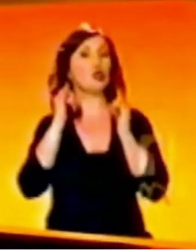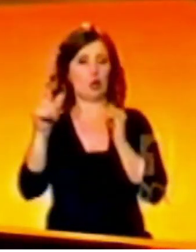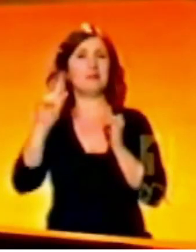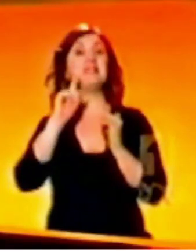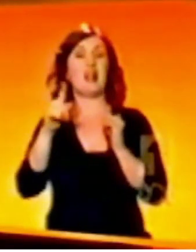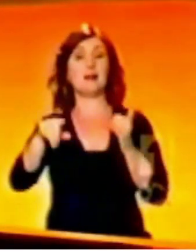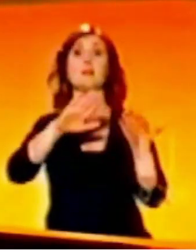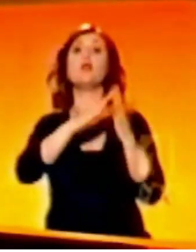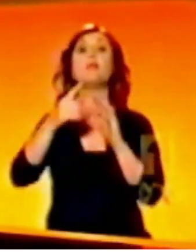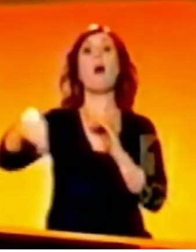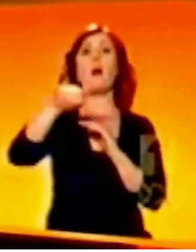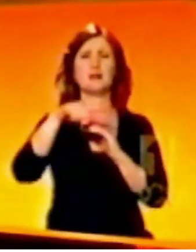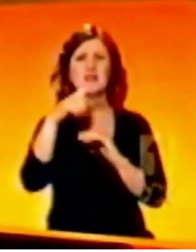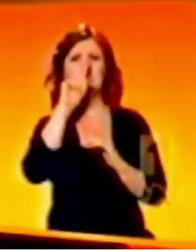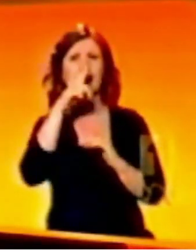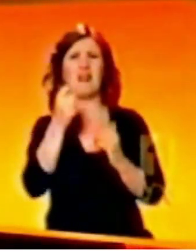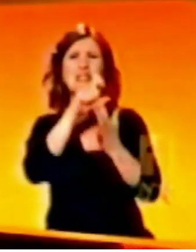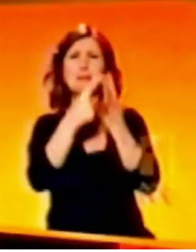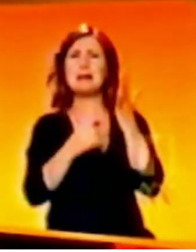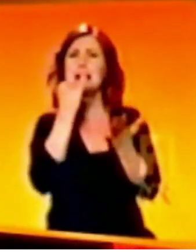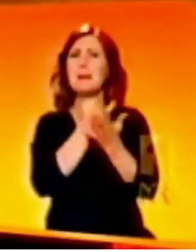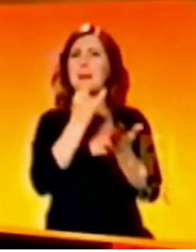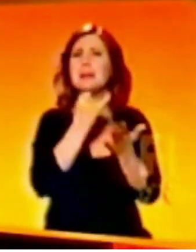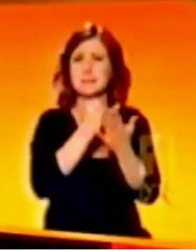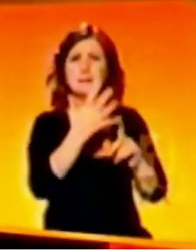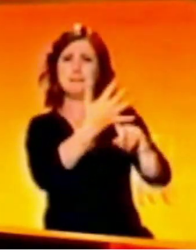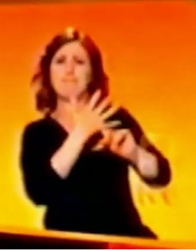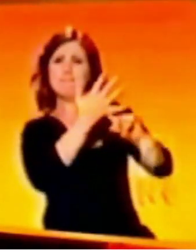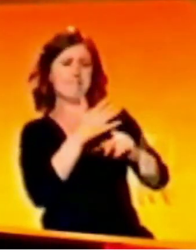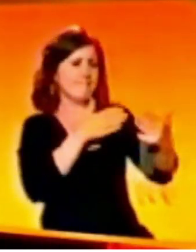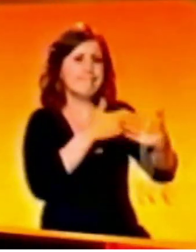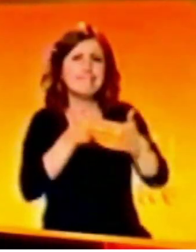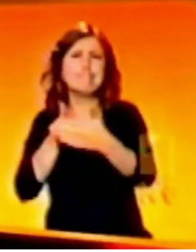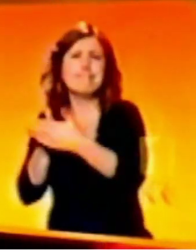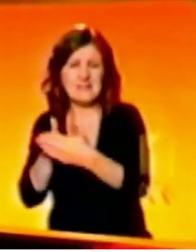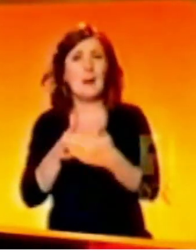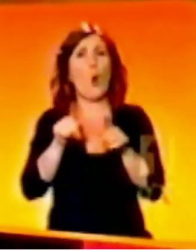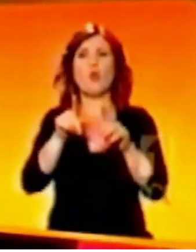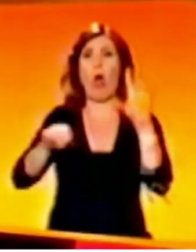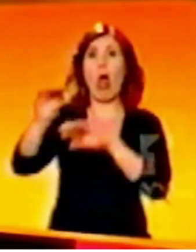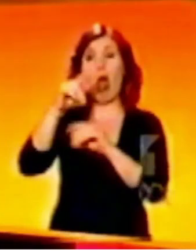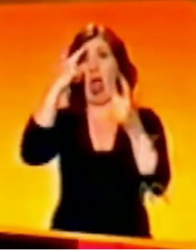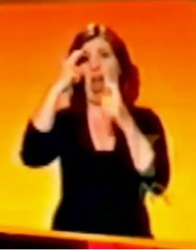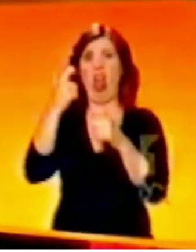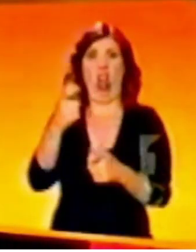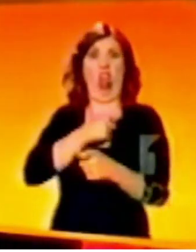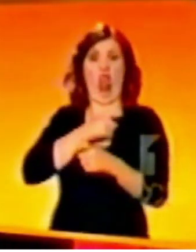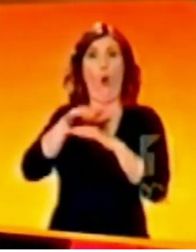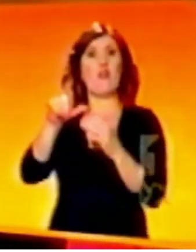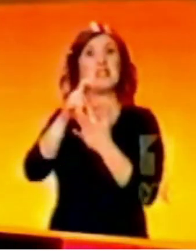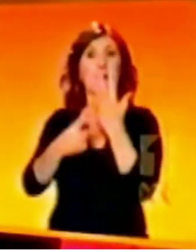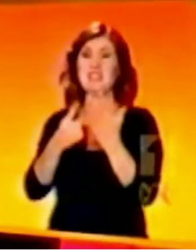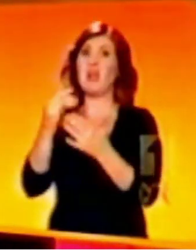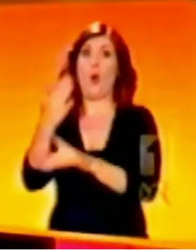William J. Brennan Jr., who said, "Society's accumulated myths and fears about disability and disease are as